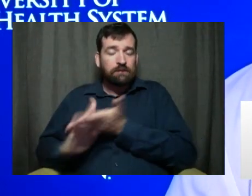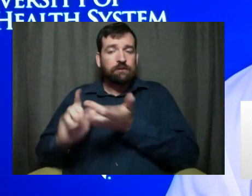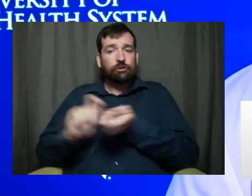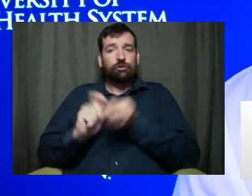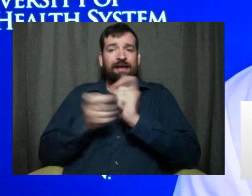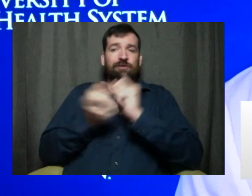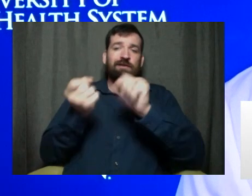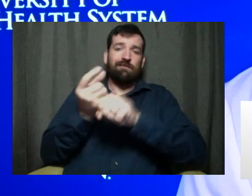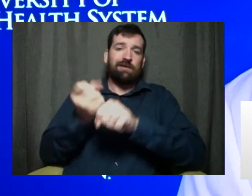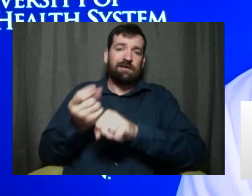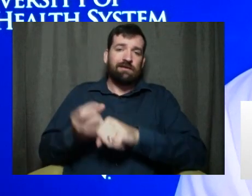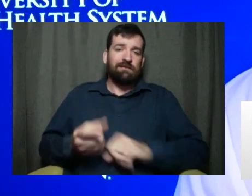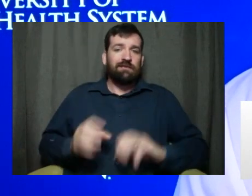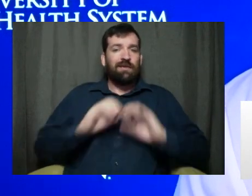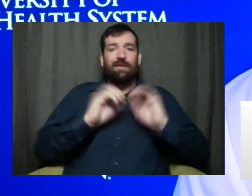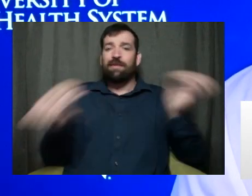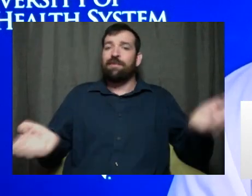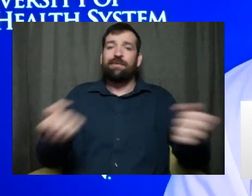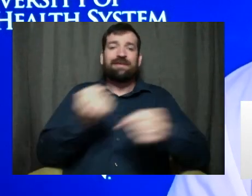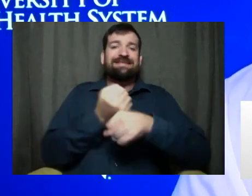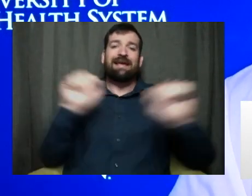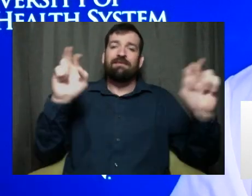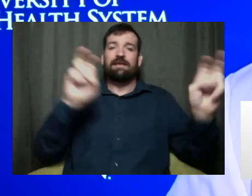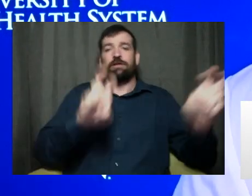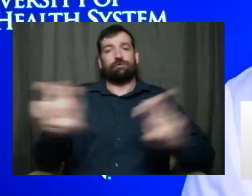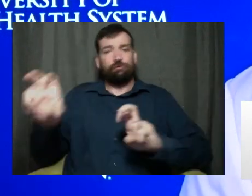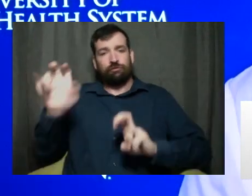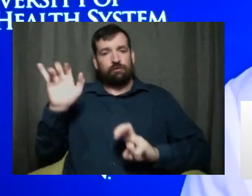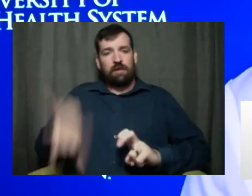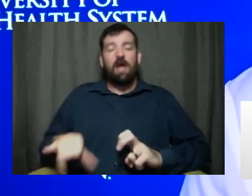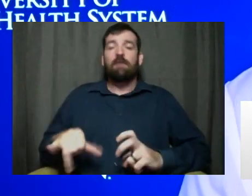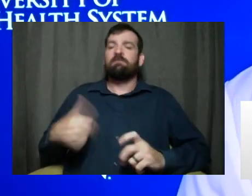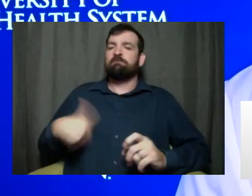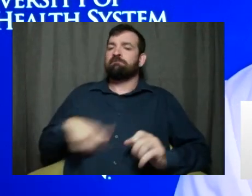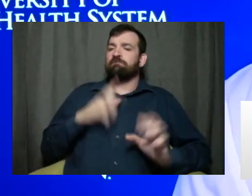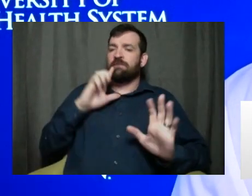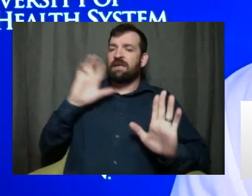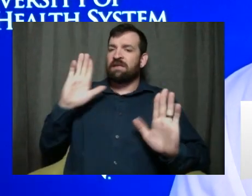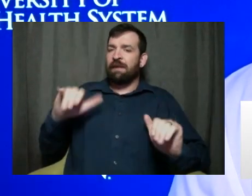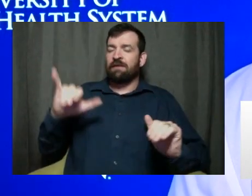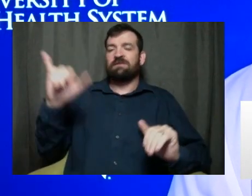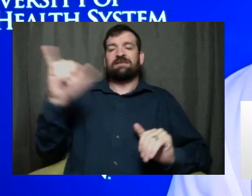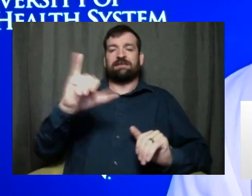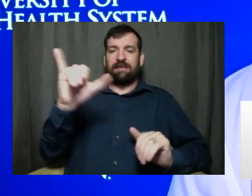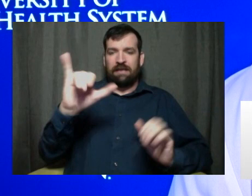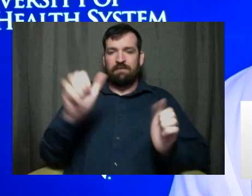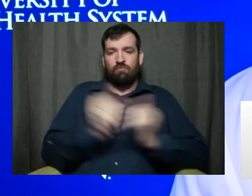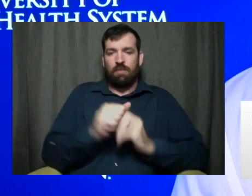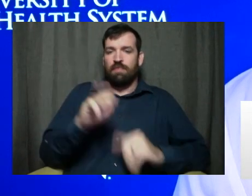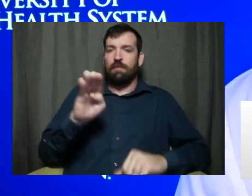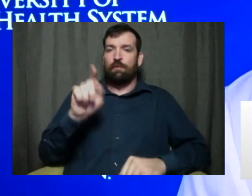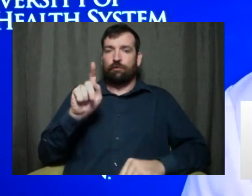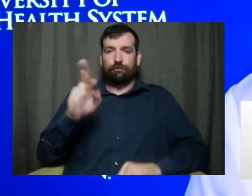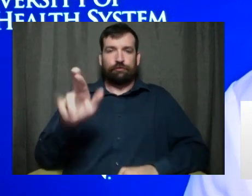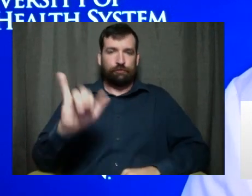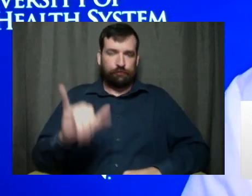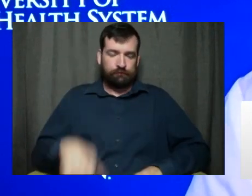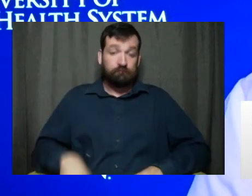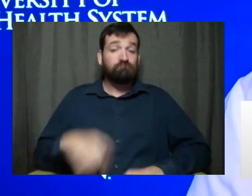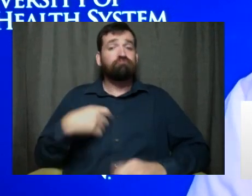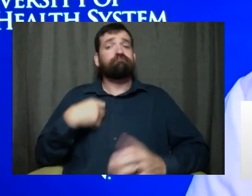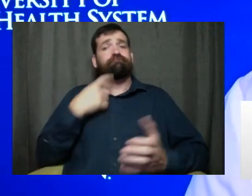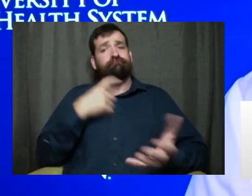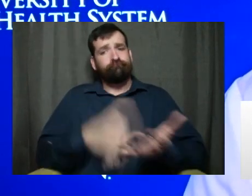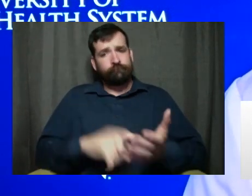safety problems with that. We expect that same thing with this booster as well. Just of note as well,